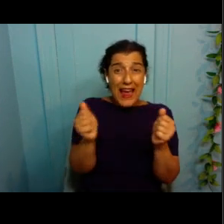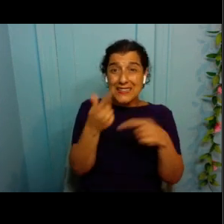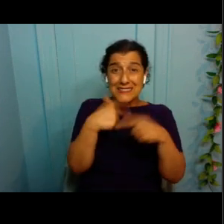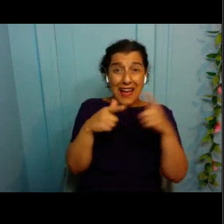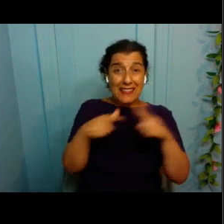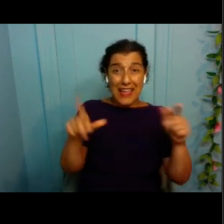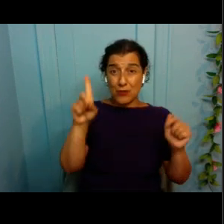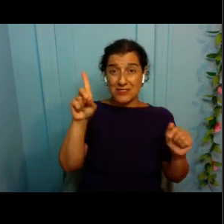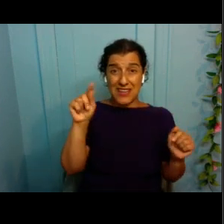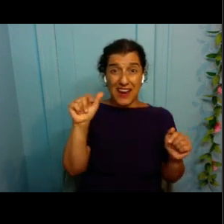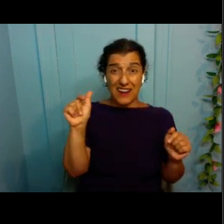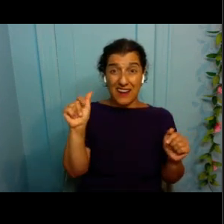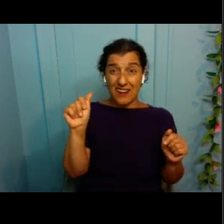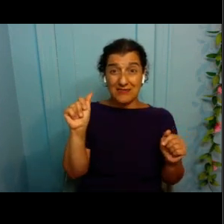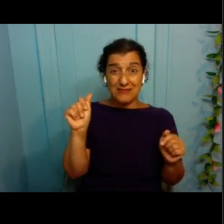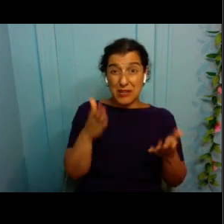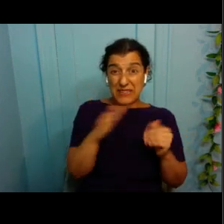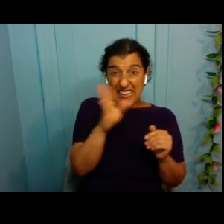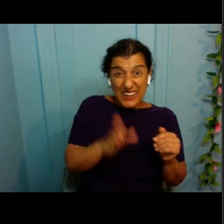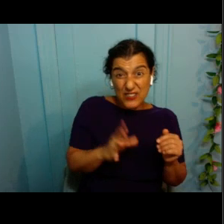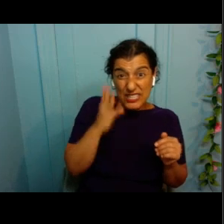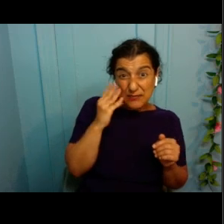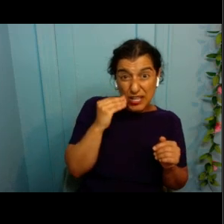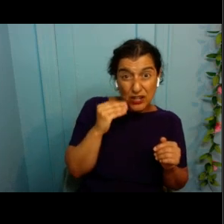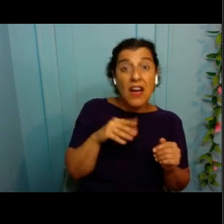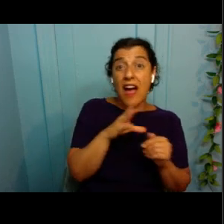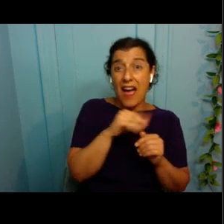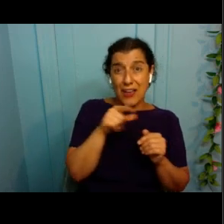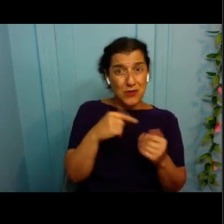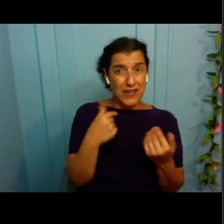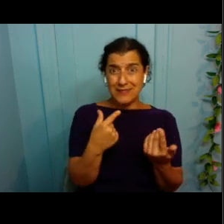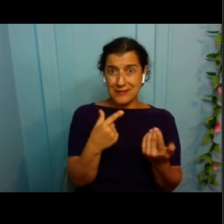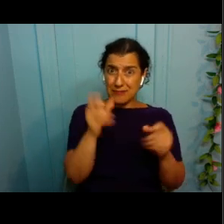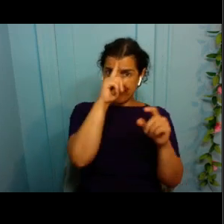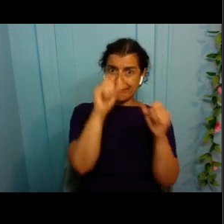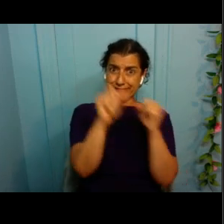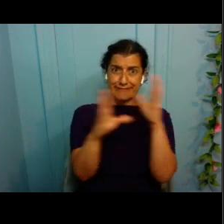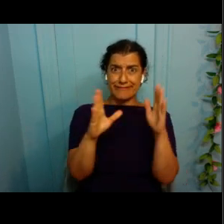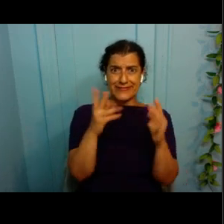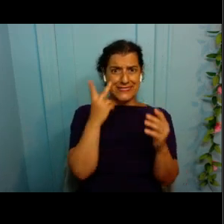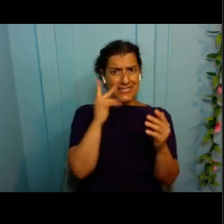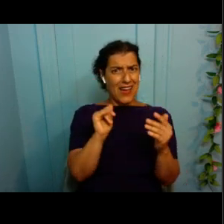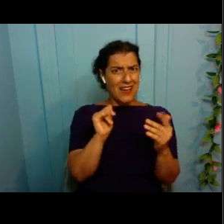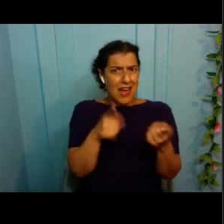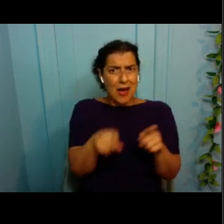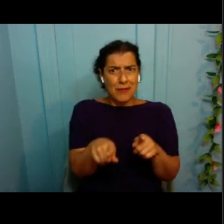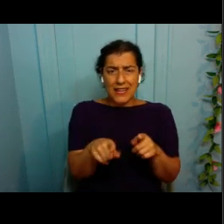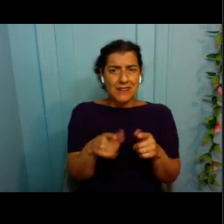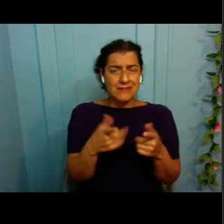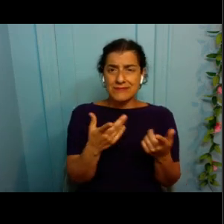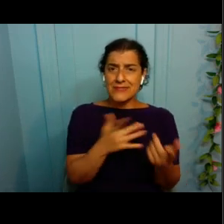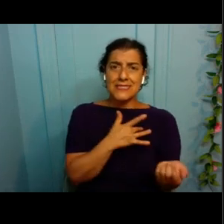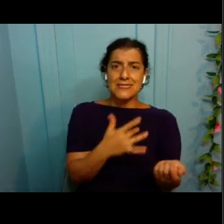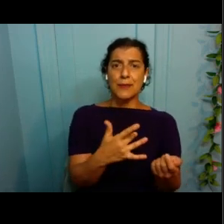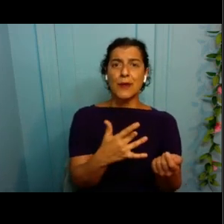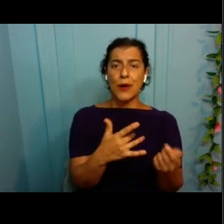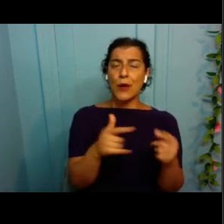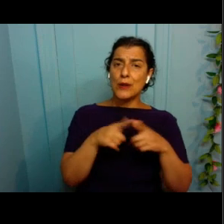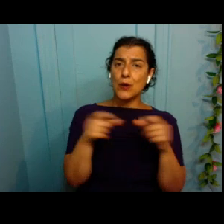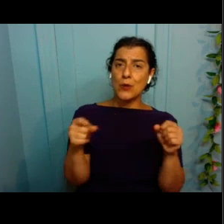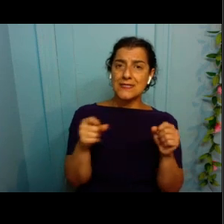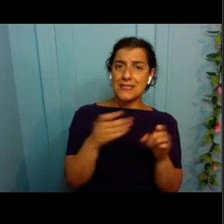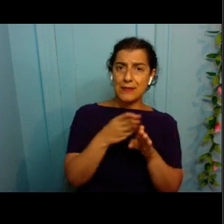all. That's something that you can easily imagine happening in a typical linguistics